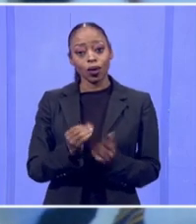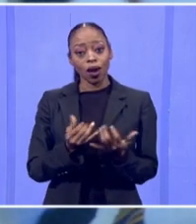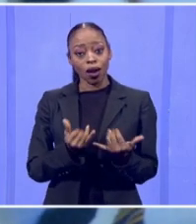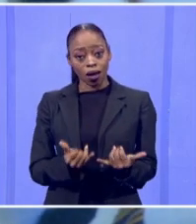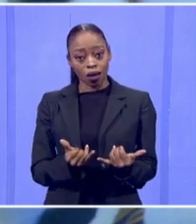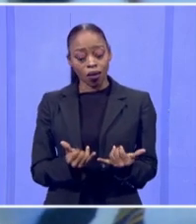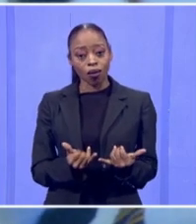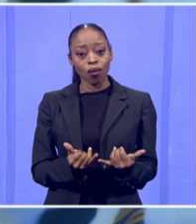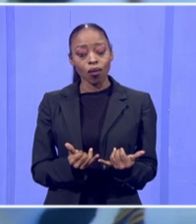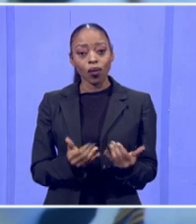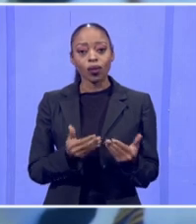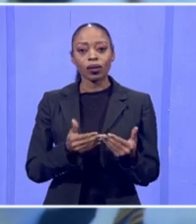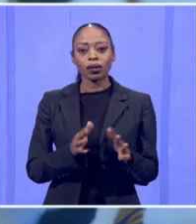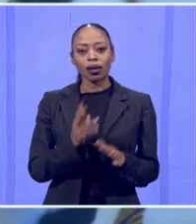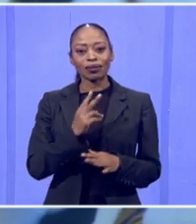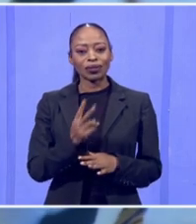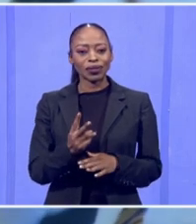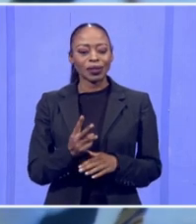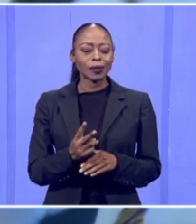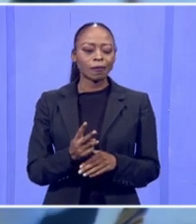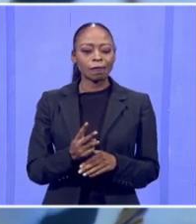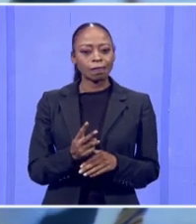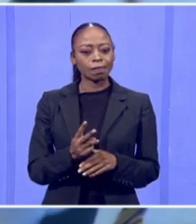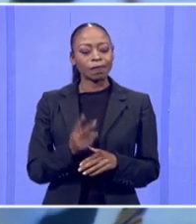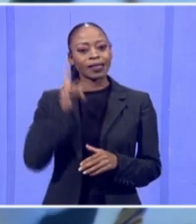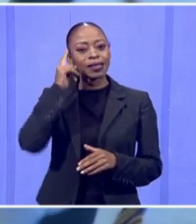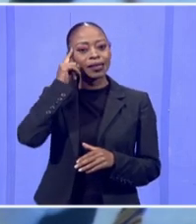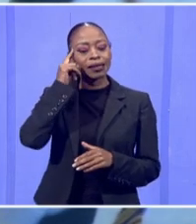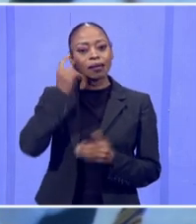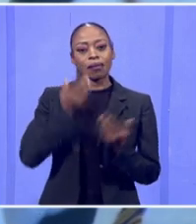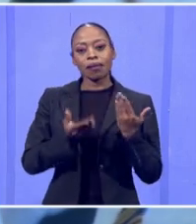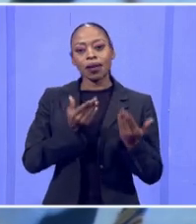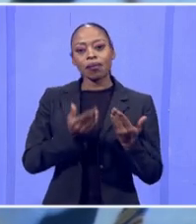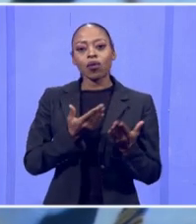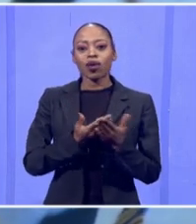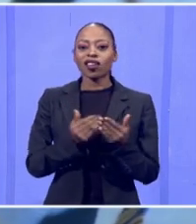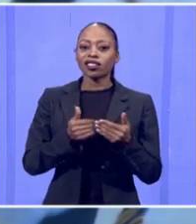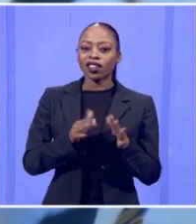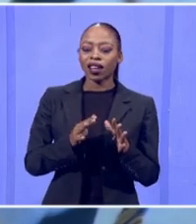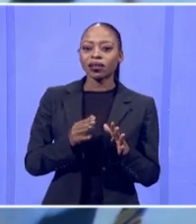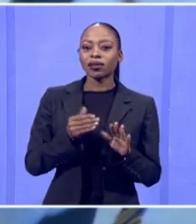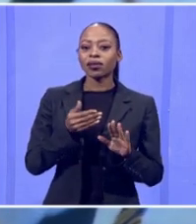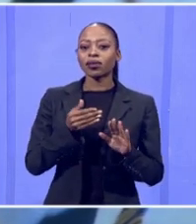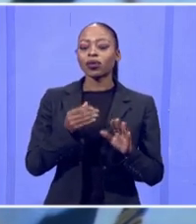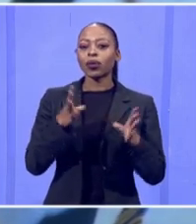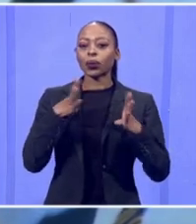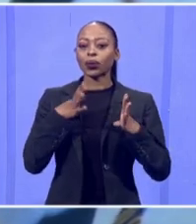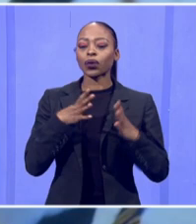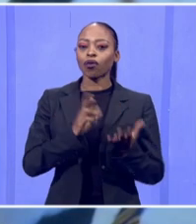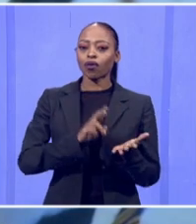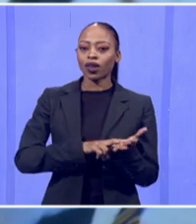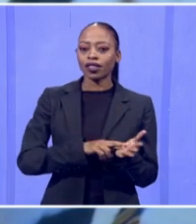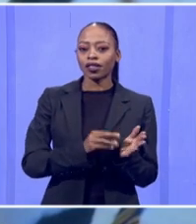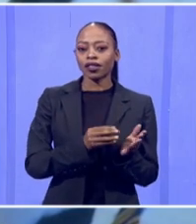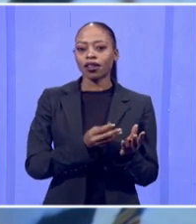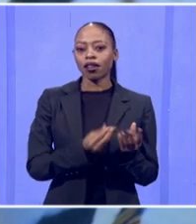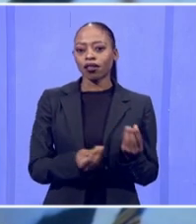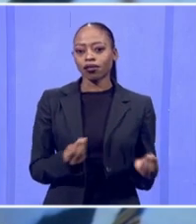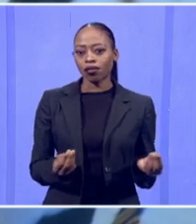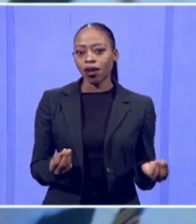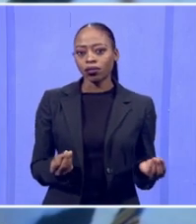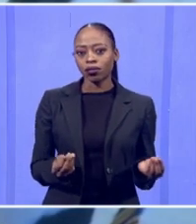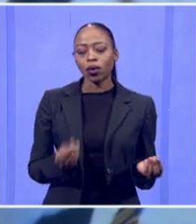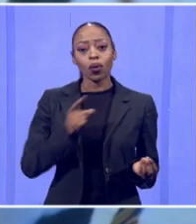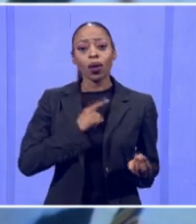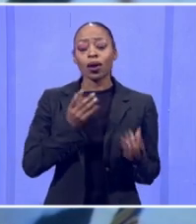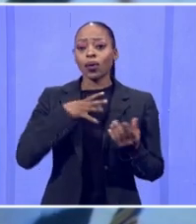now starting to see whether shouldn't we also start piloting, so that we don't have the huge numbers of